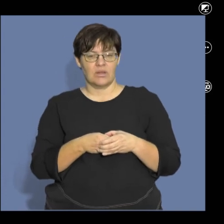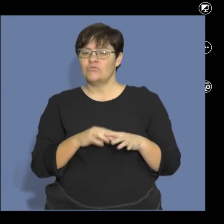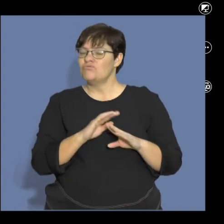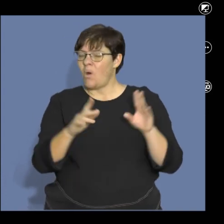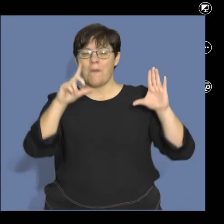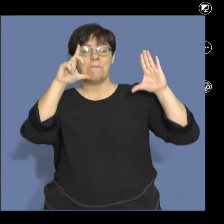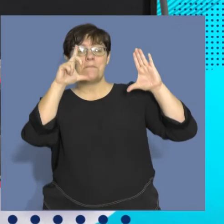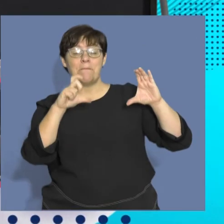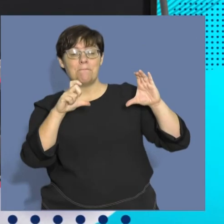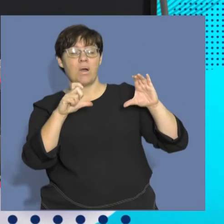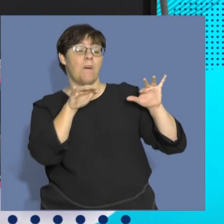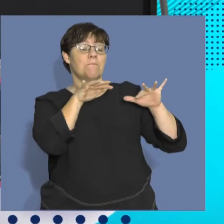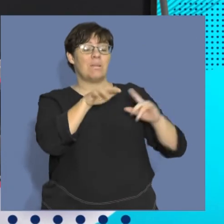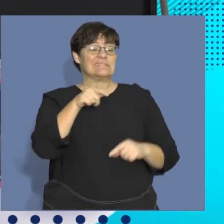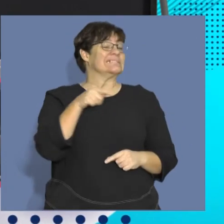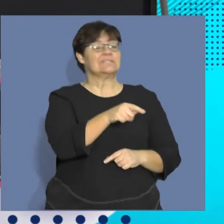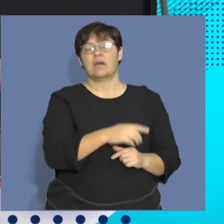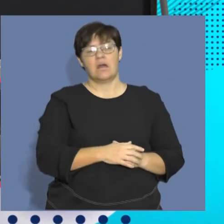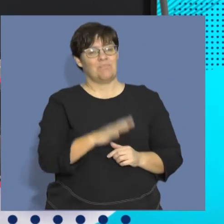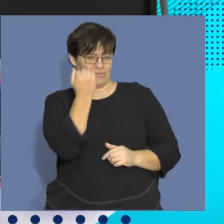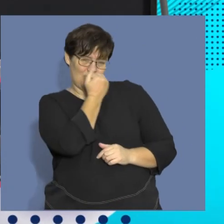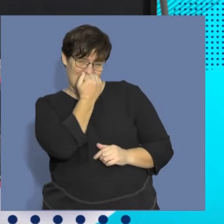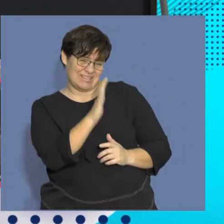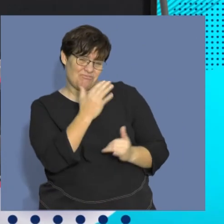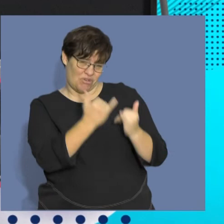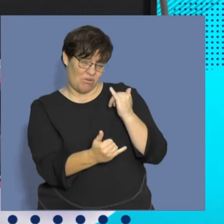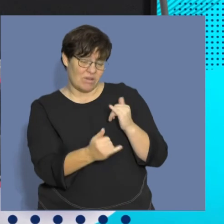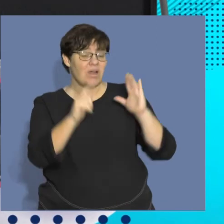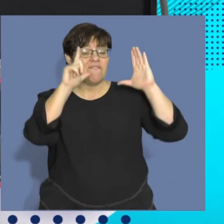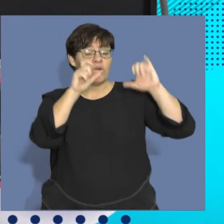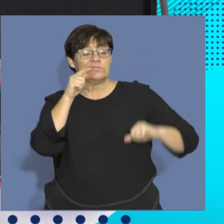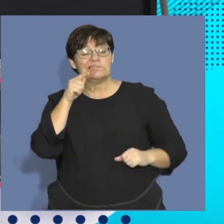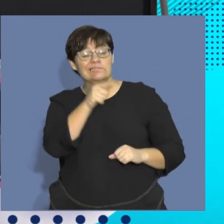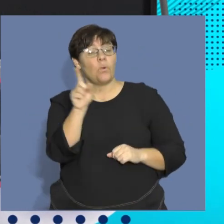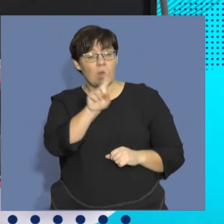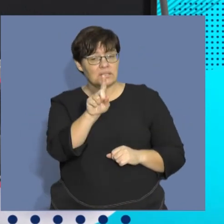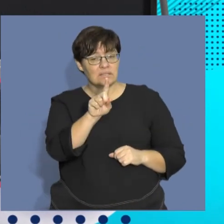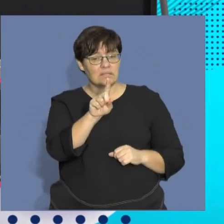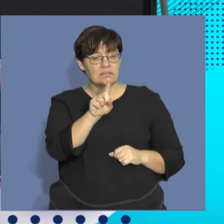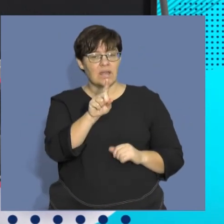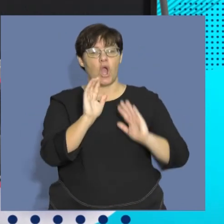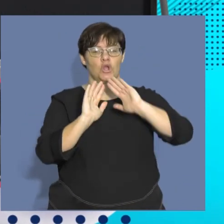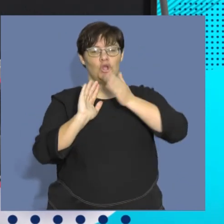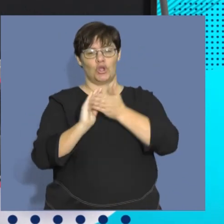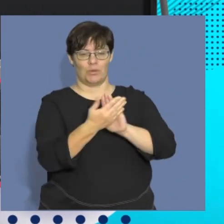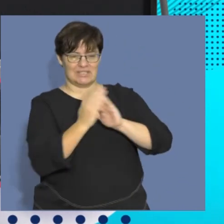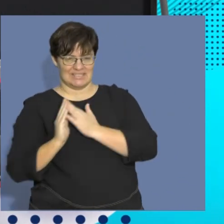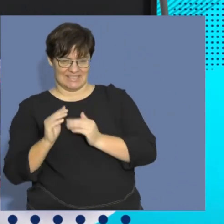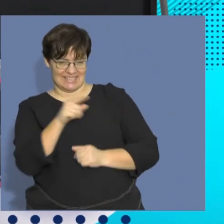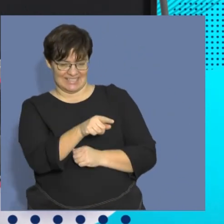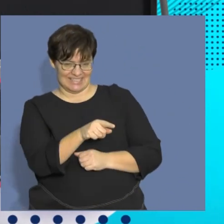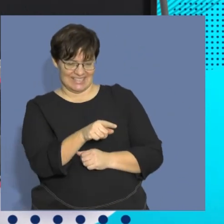friend is that it's not a photograph of a population. I'm so sorry. It's a photograph of